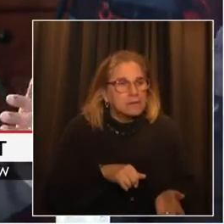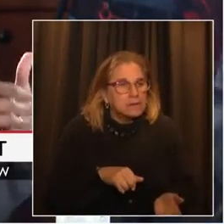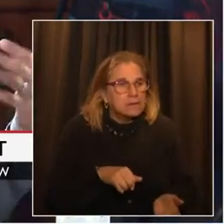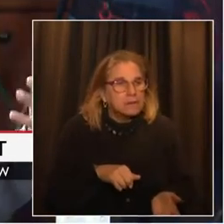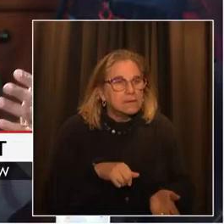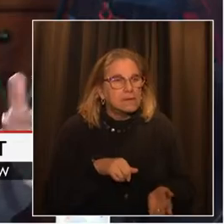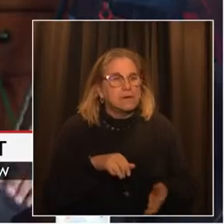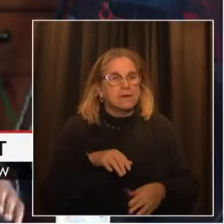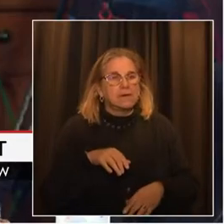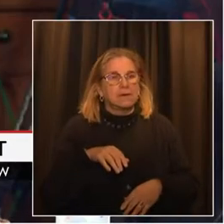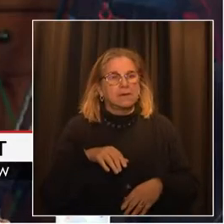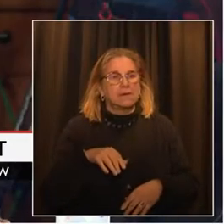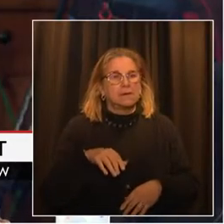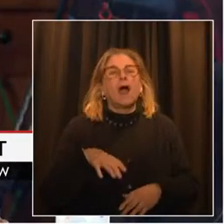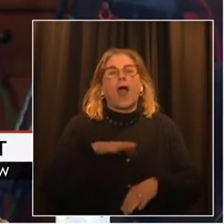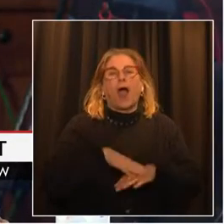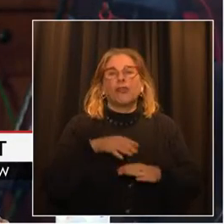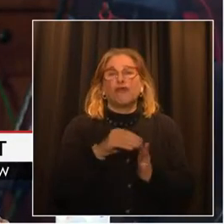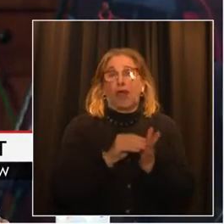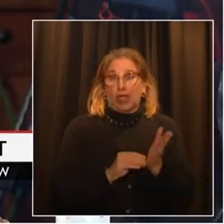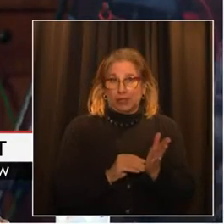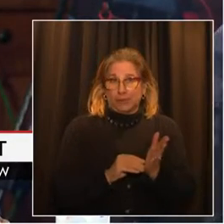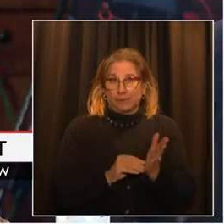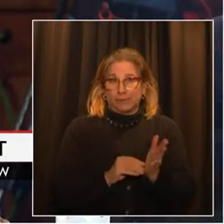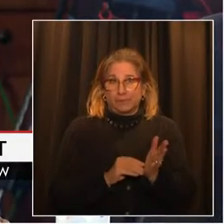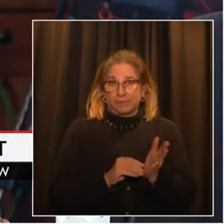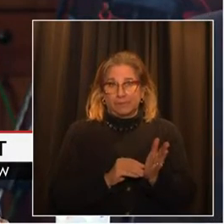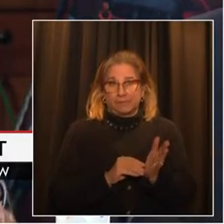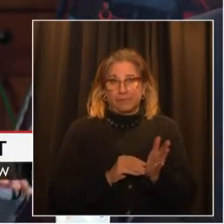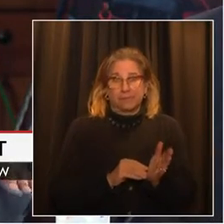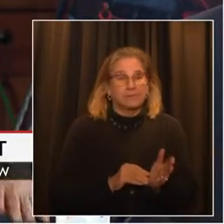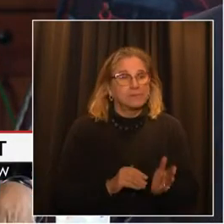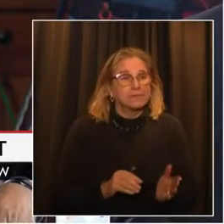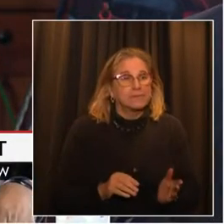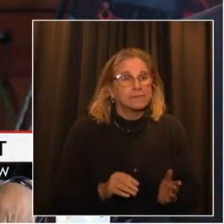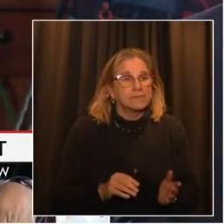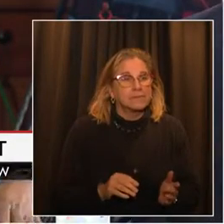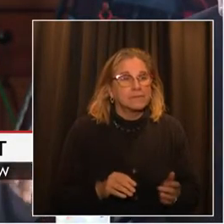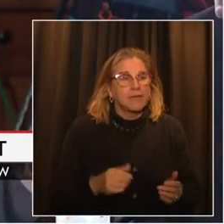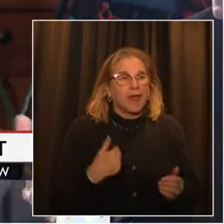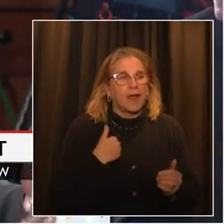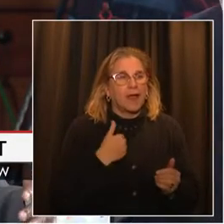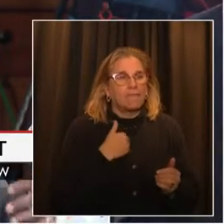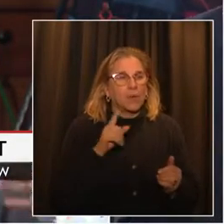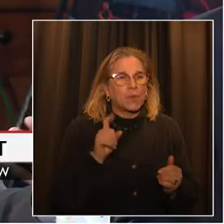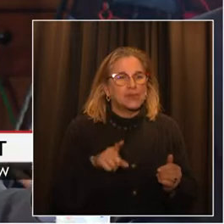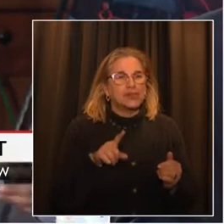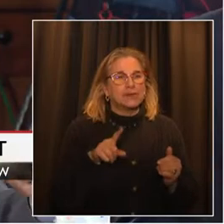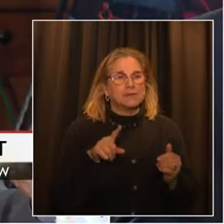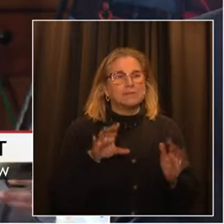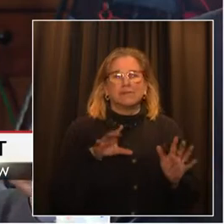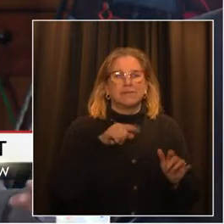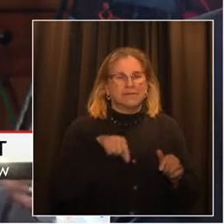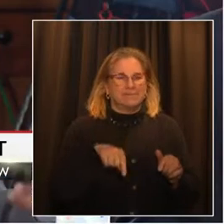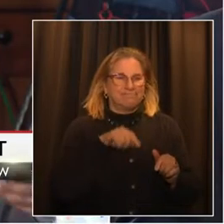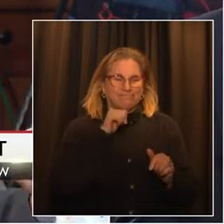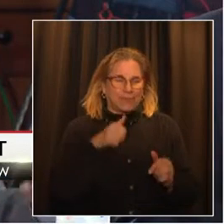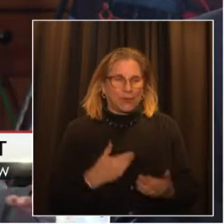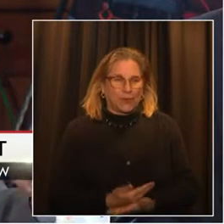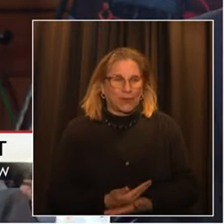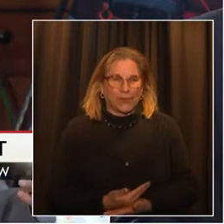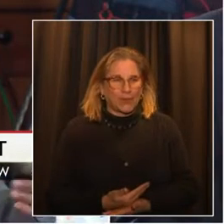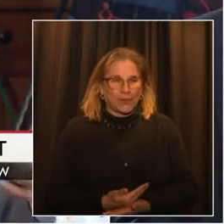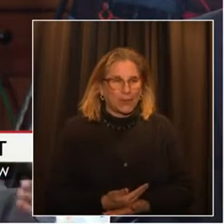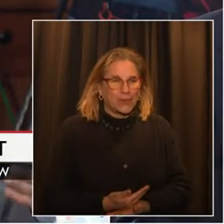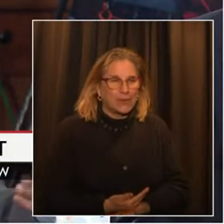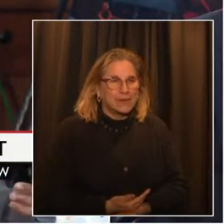about it before, I know other council members and I have chatted about it. It's not novel, right? There's been such authorities in the District of Columbia in the